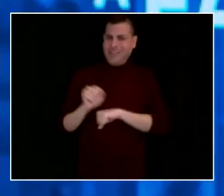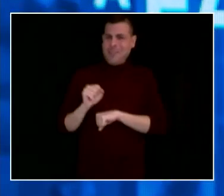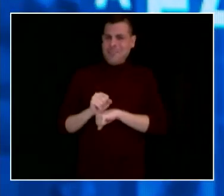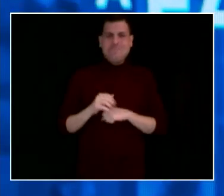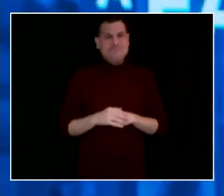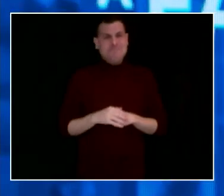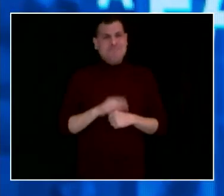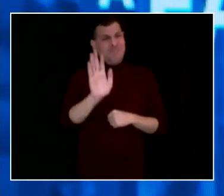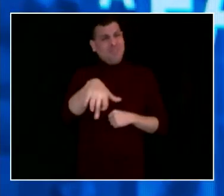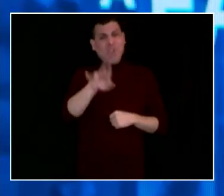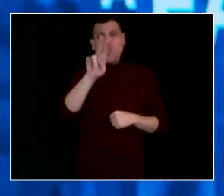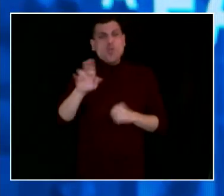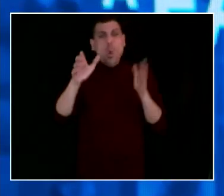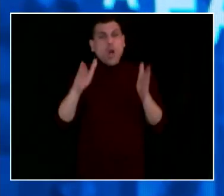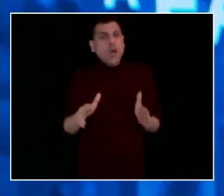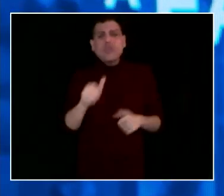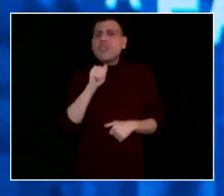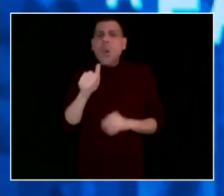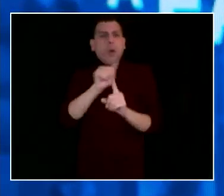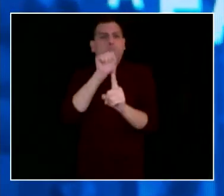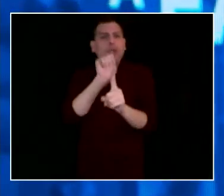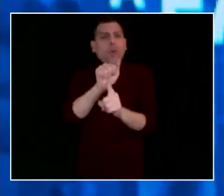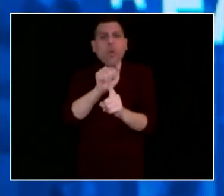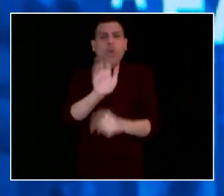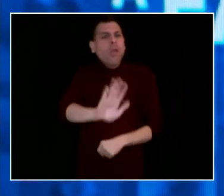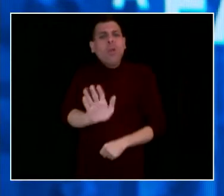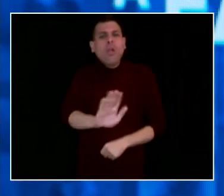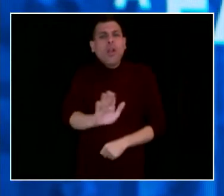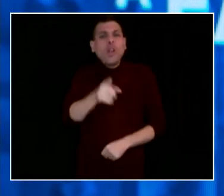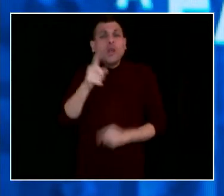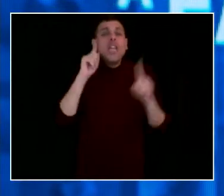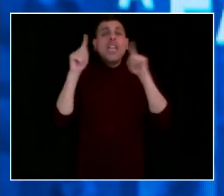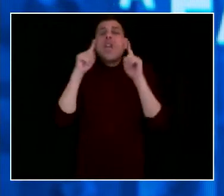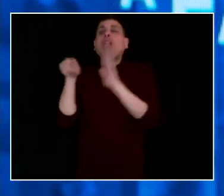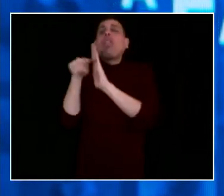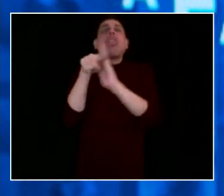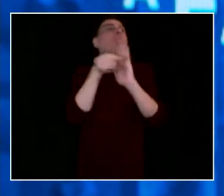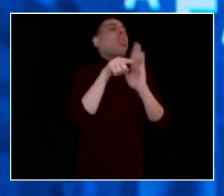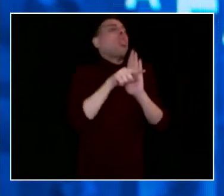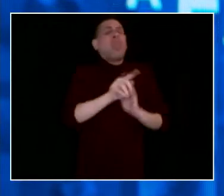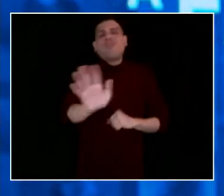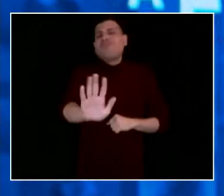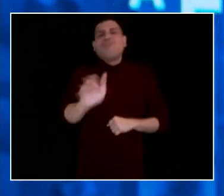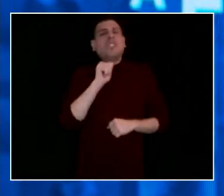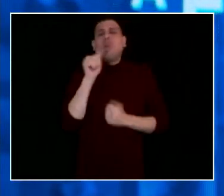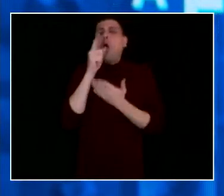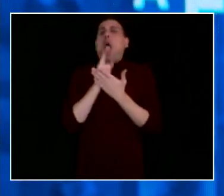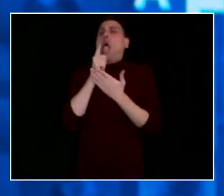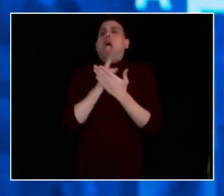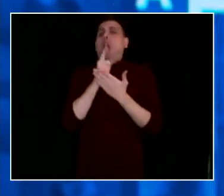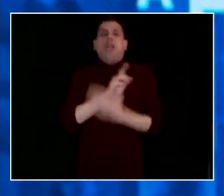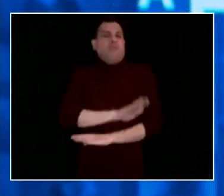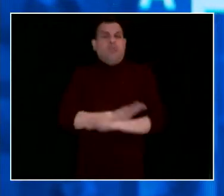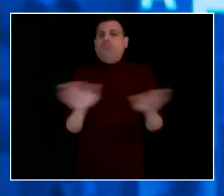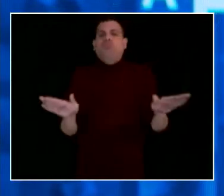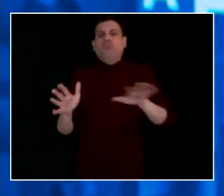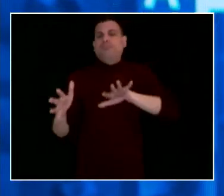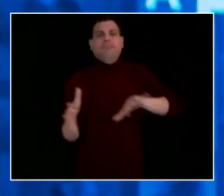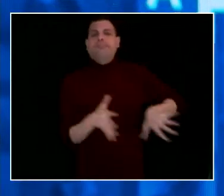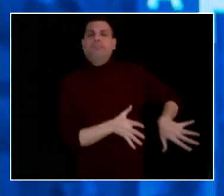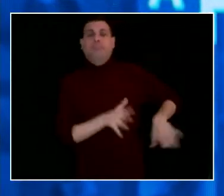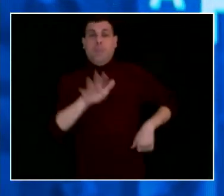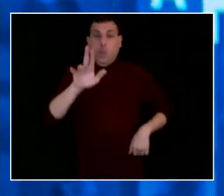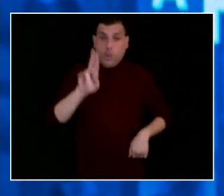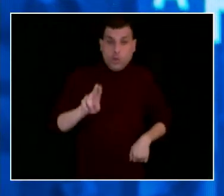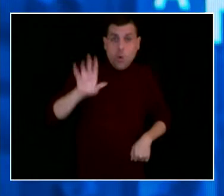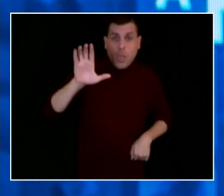let anyone fool you. Don't listen to the noise. Don't listen to the rhetoric. New York City, the state